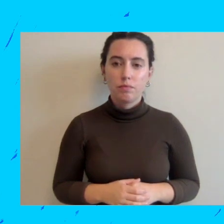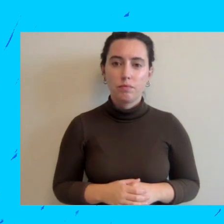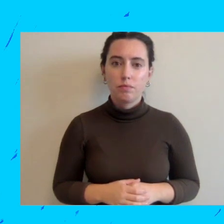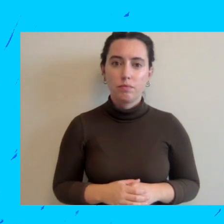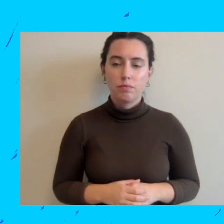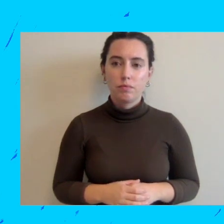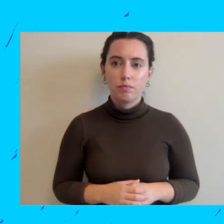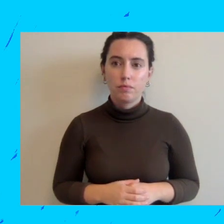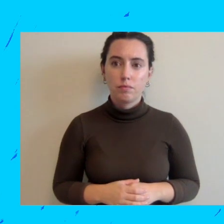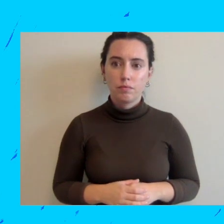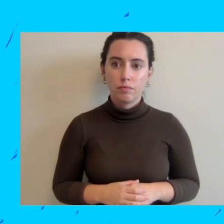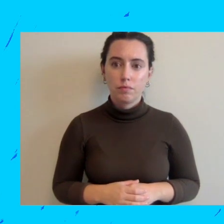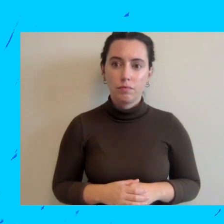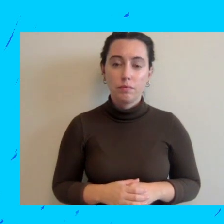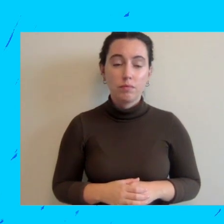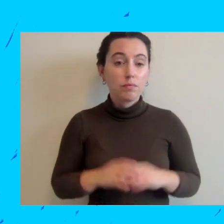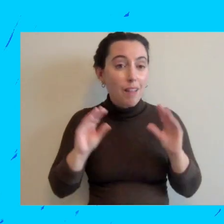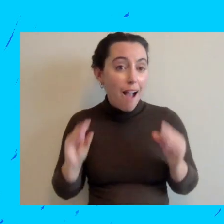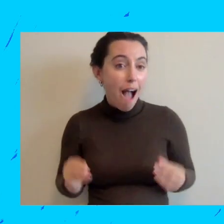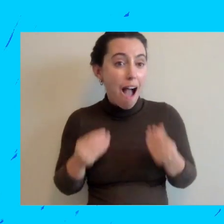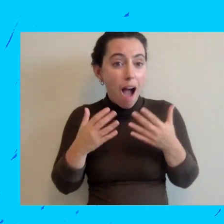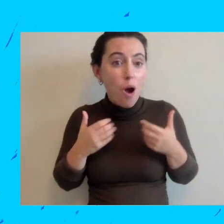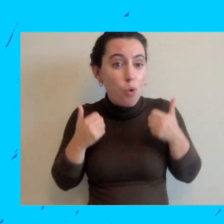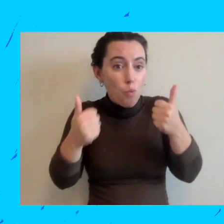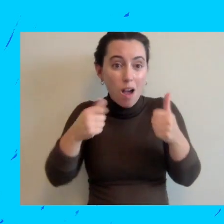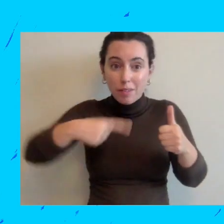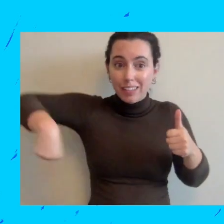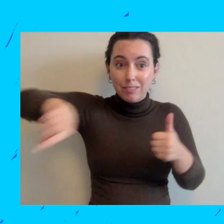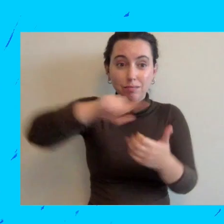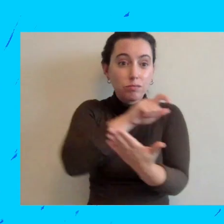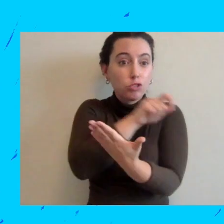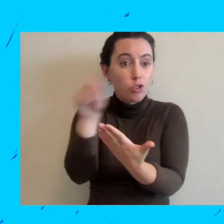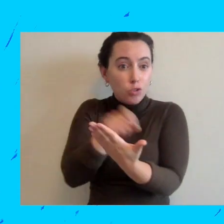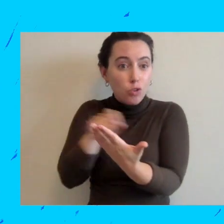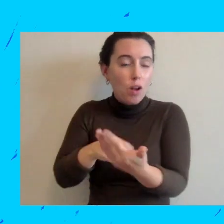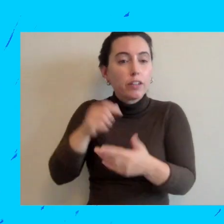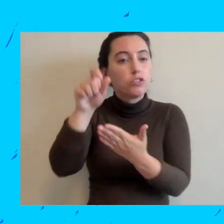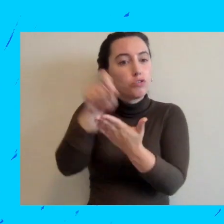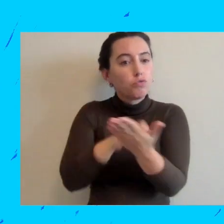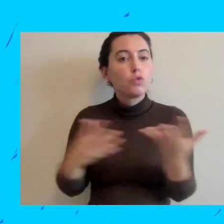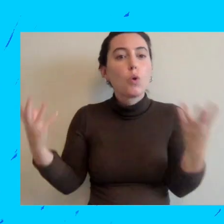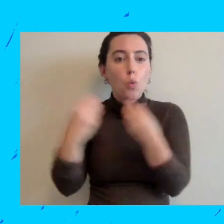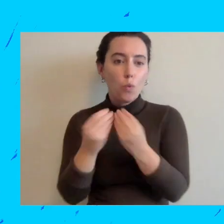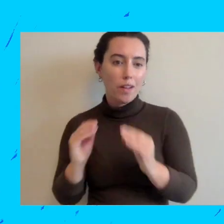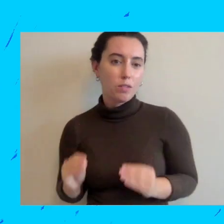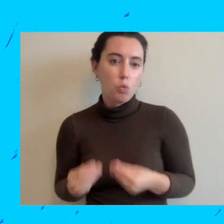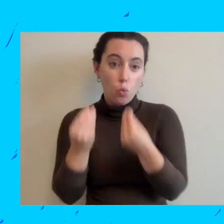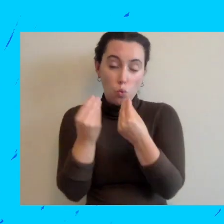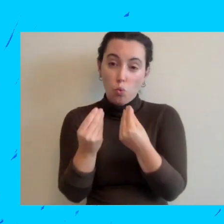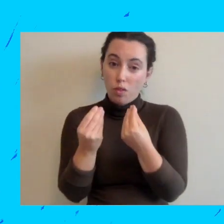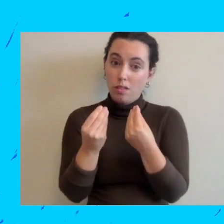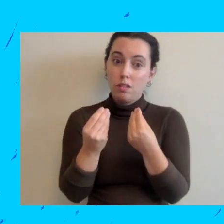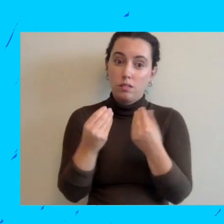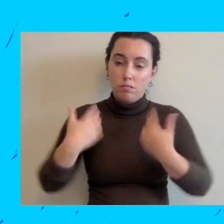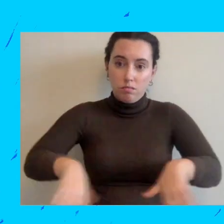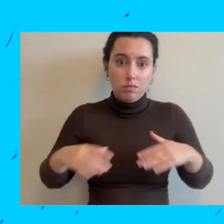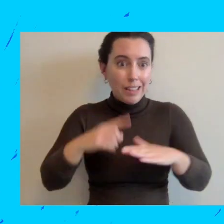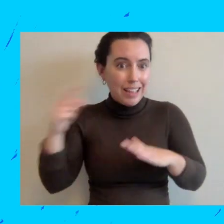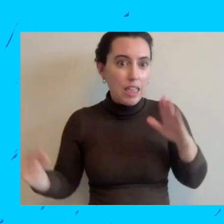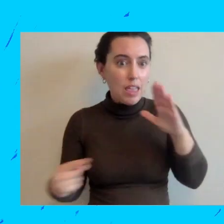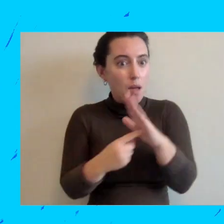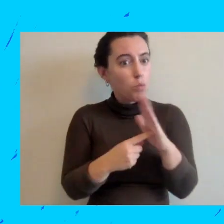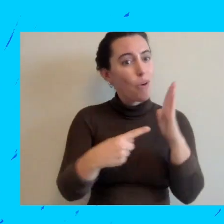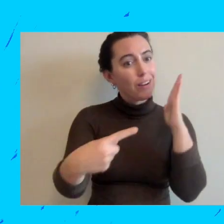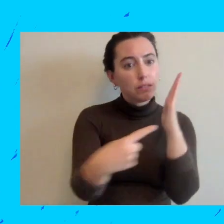The Adolescent Wellbeing BMJ collection was co-written by young people, which is pretty key given that the collection built on technical papers to